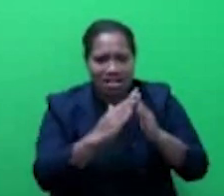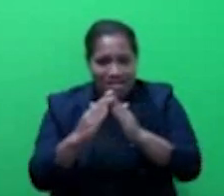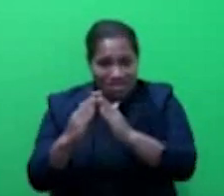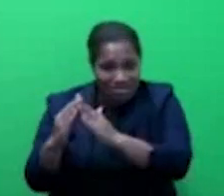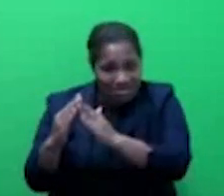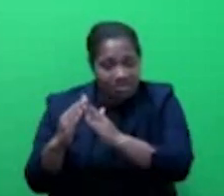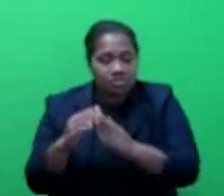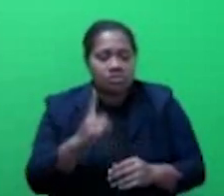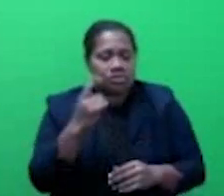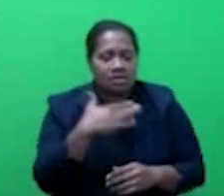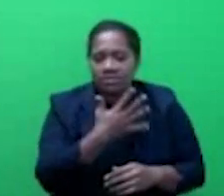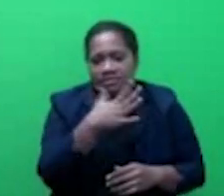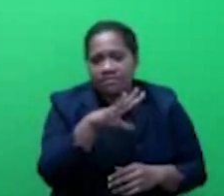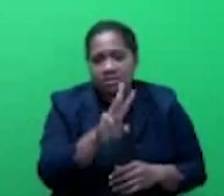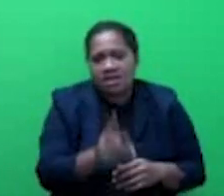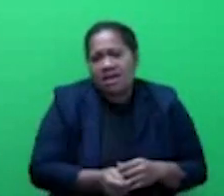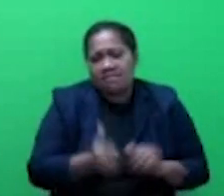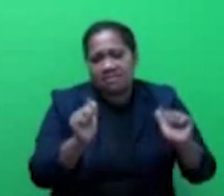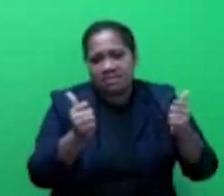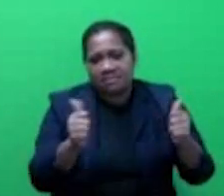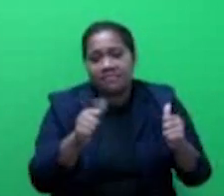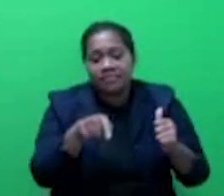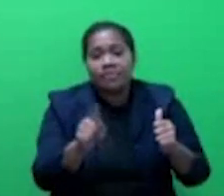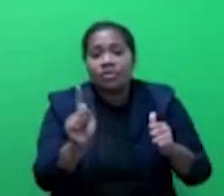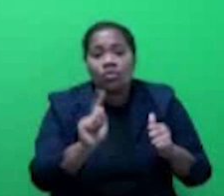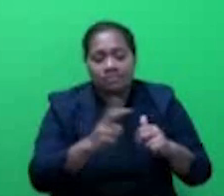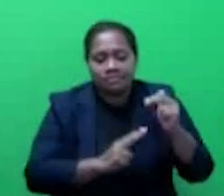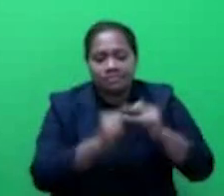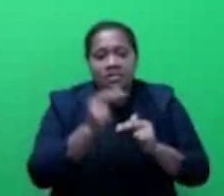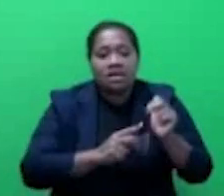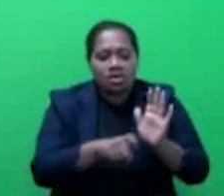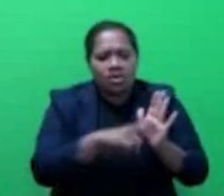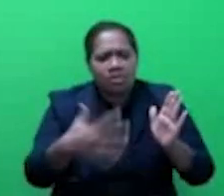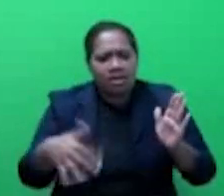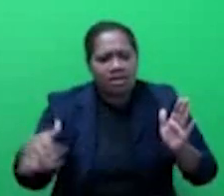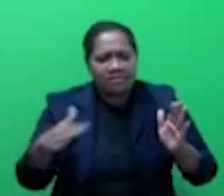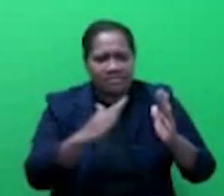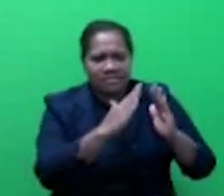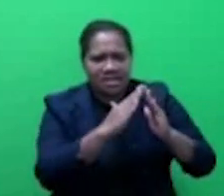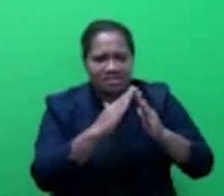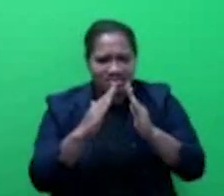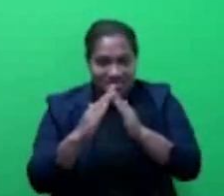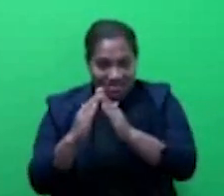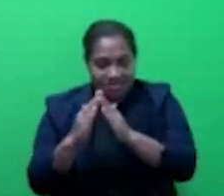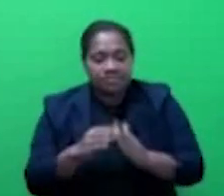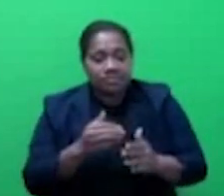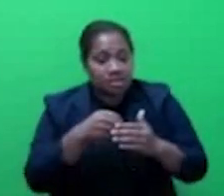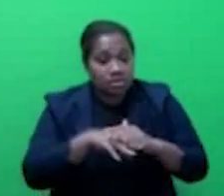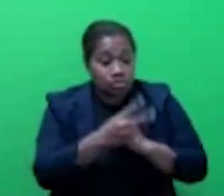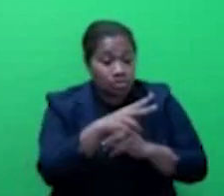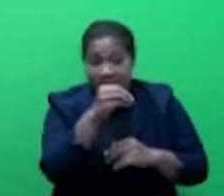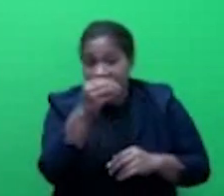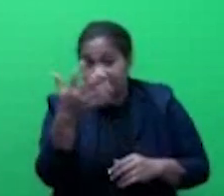1,553 after the completion of Rewai flats. In 2016, 2 housing projects were commissioned in